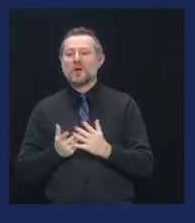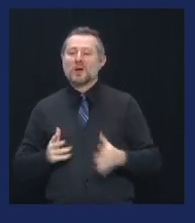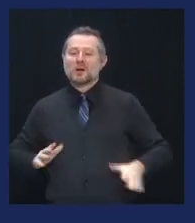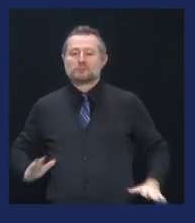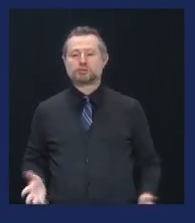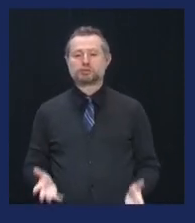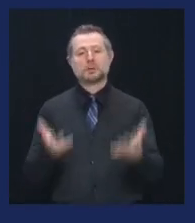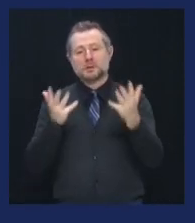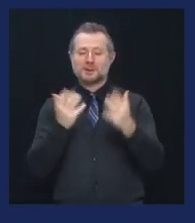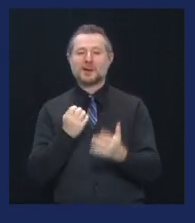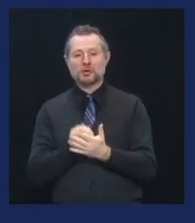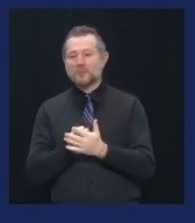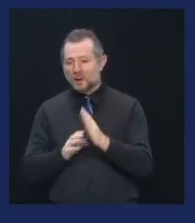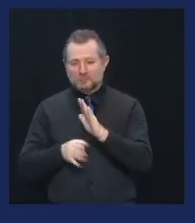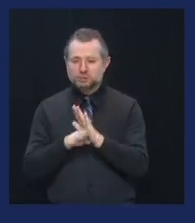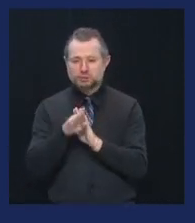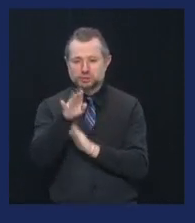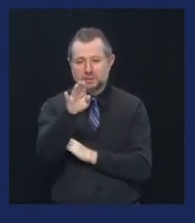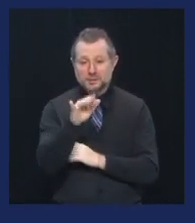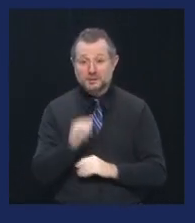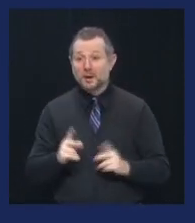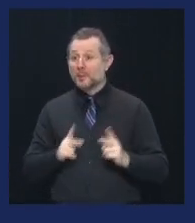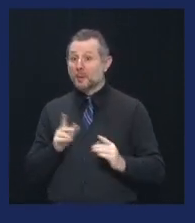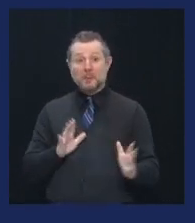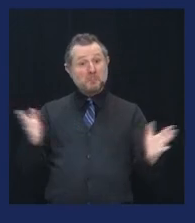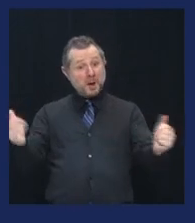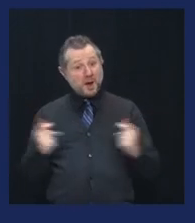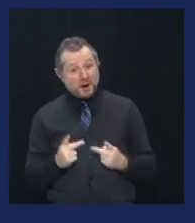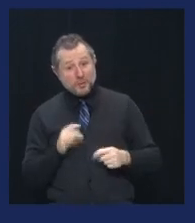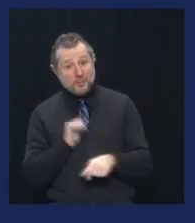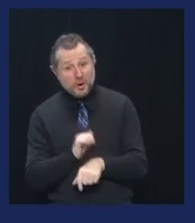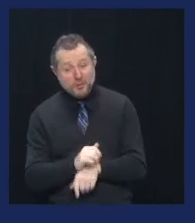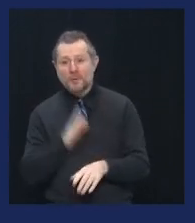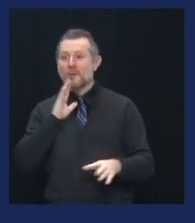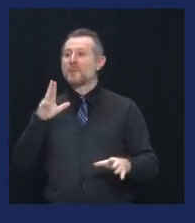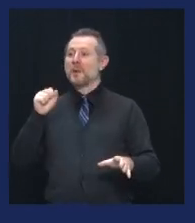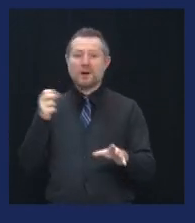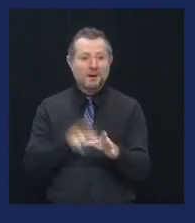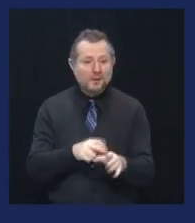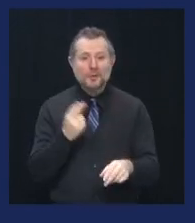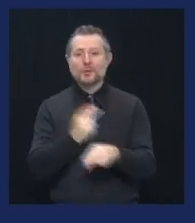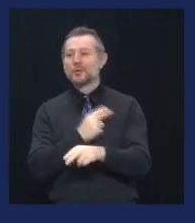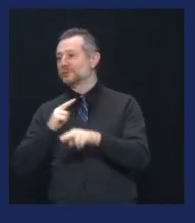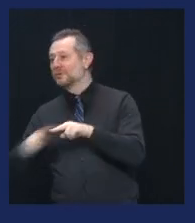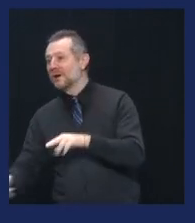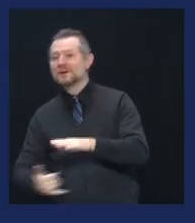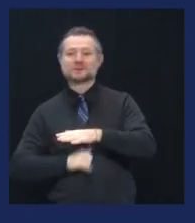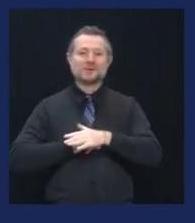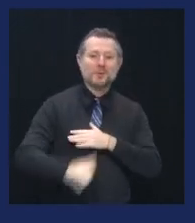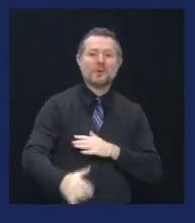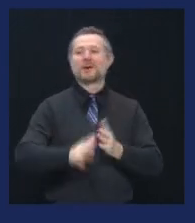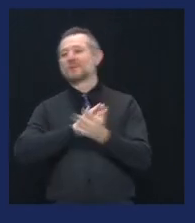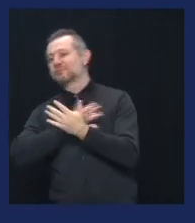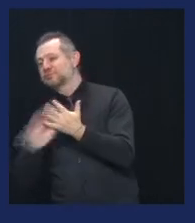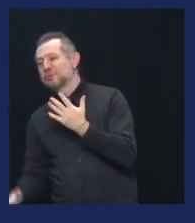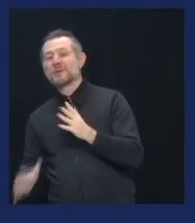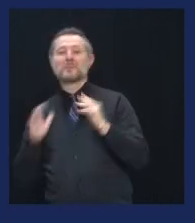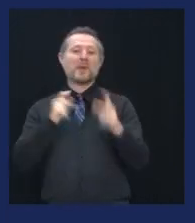boost ridership on our mass transit, bring customers back to restaurants and stores, and return life to our